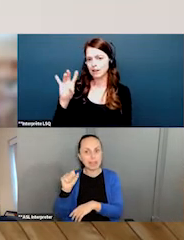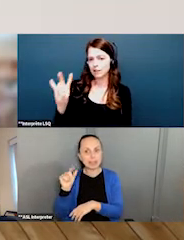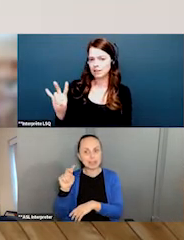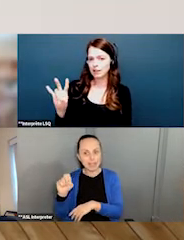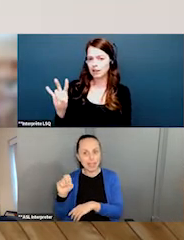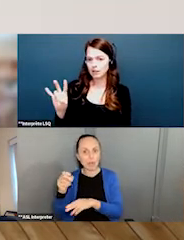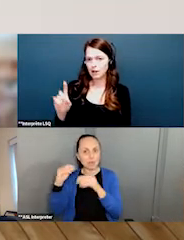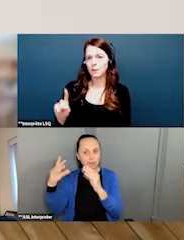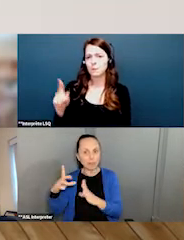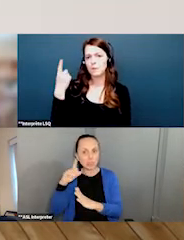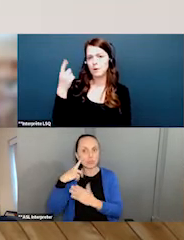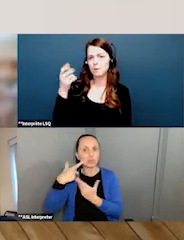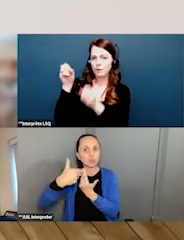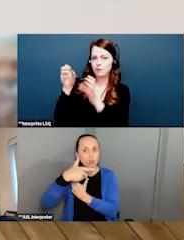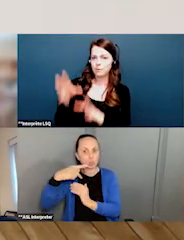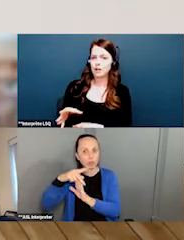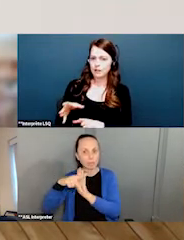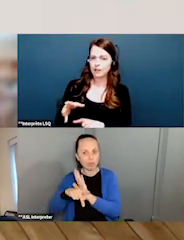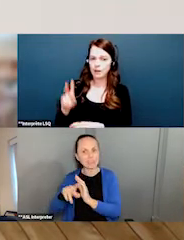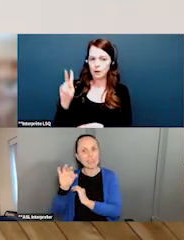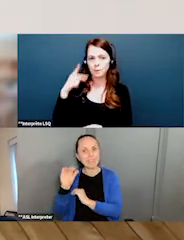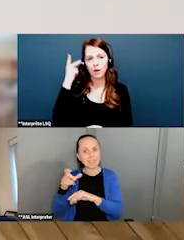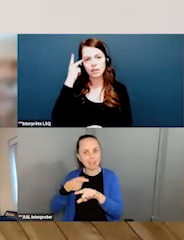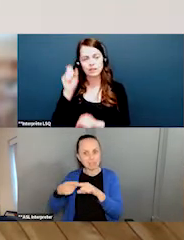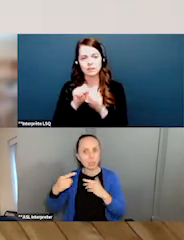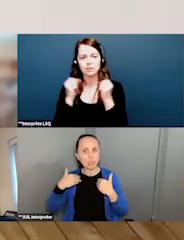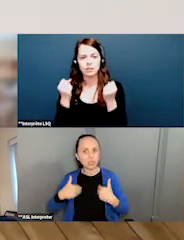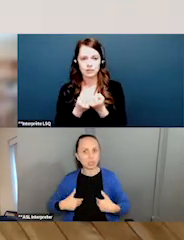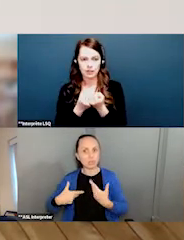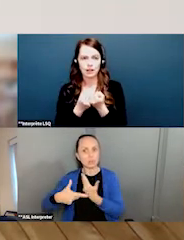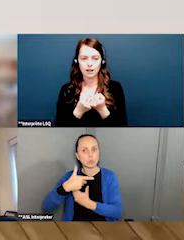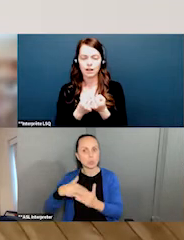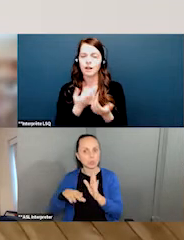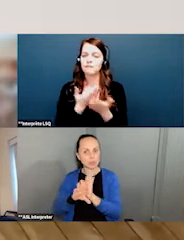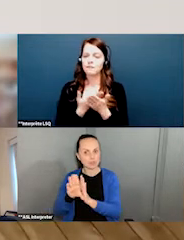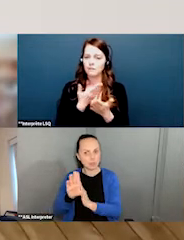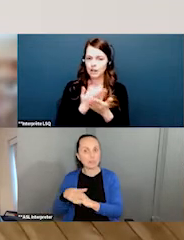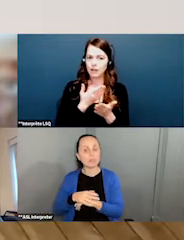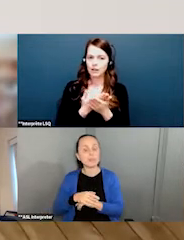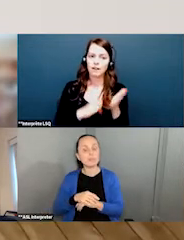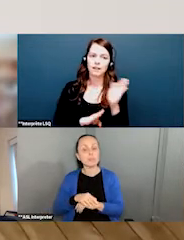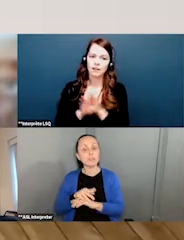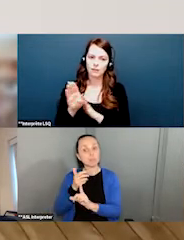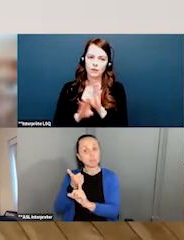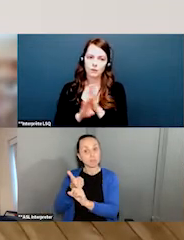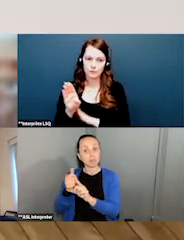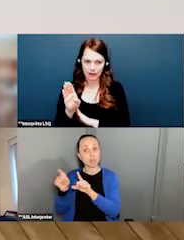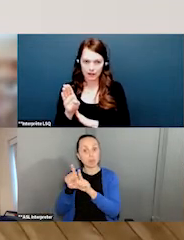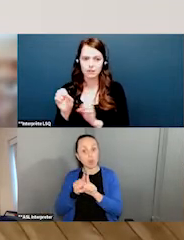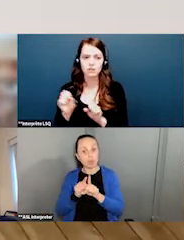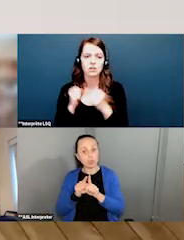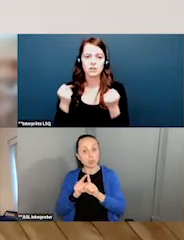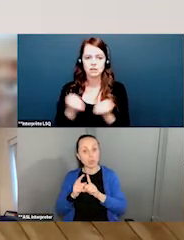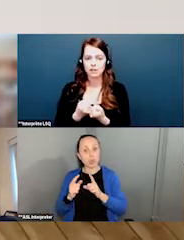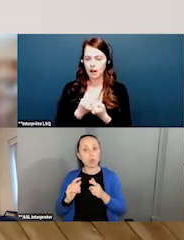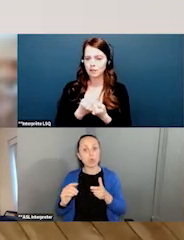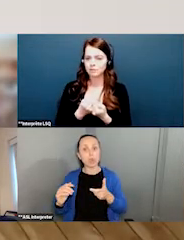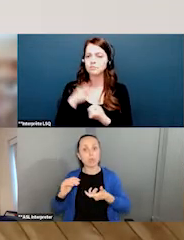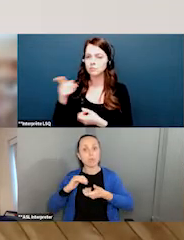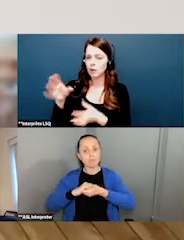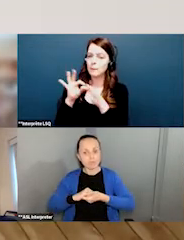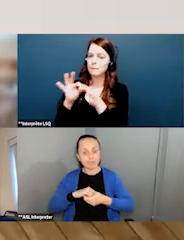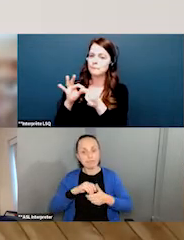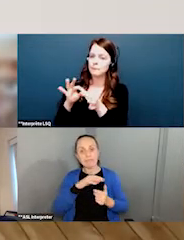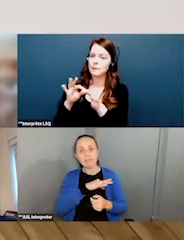Social Policy in the Faculty of Human and Social Development. He's also an adjunct faculty member in